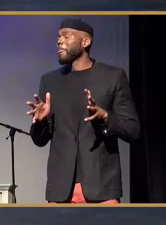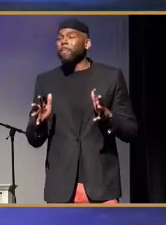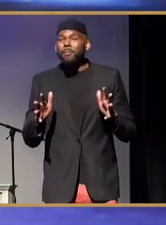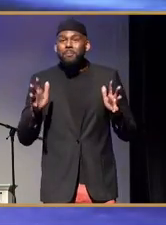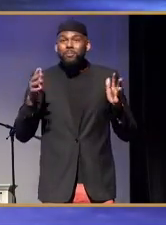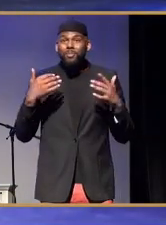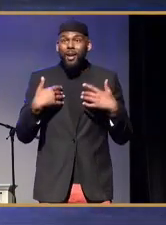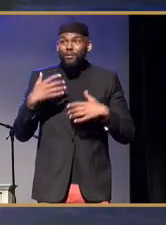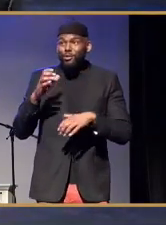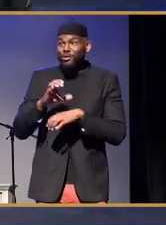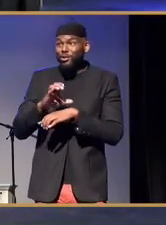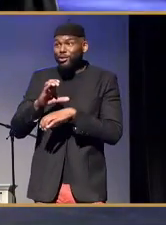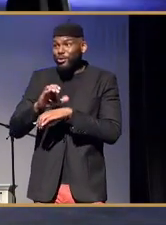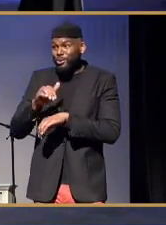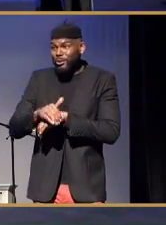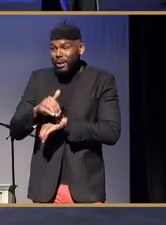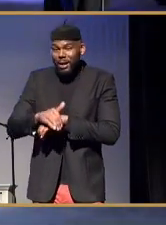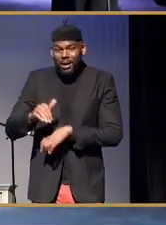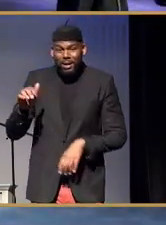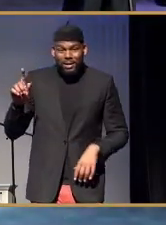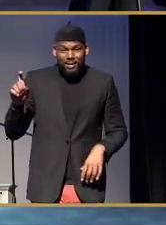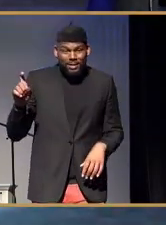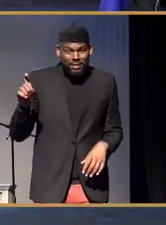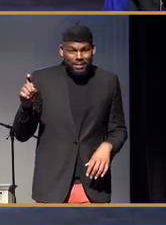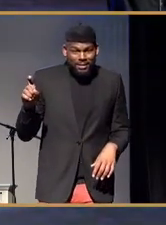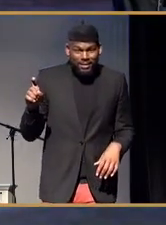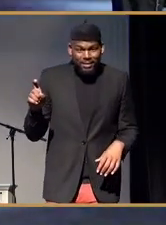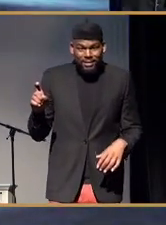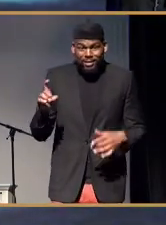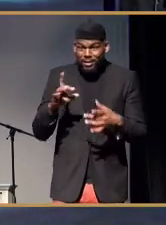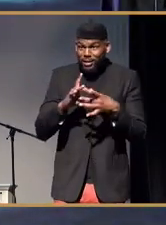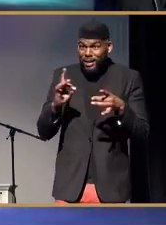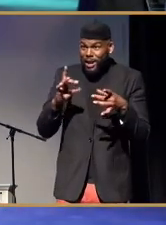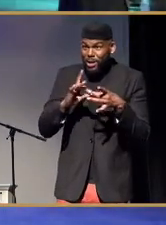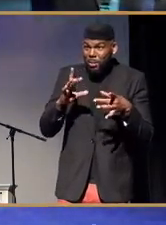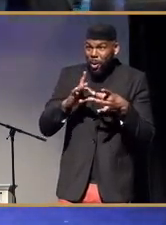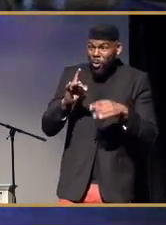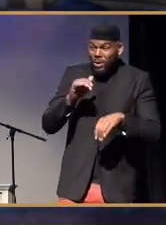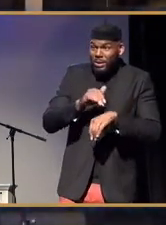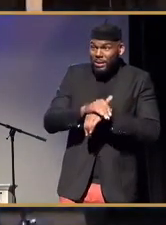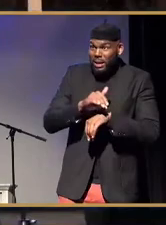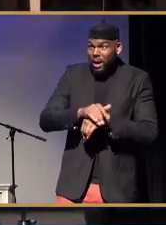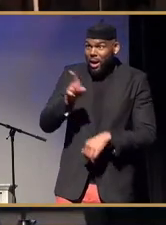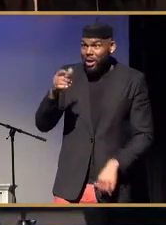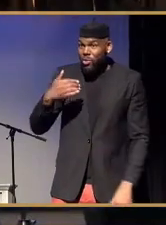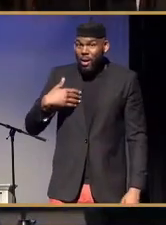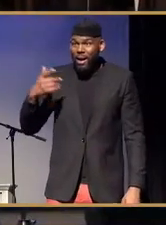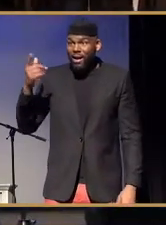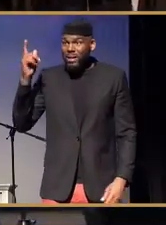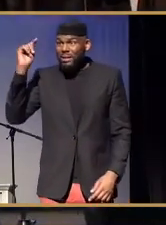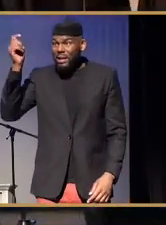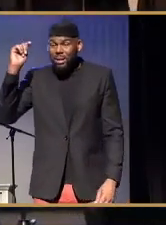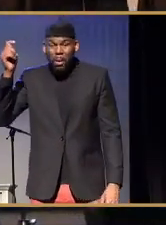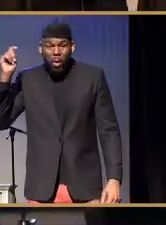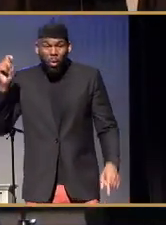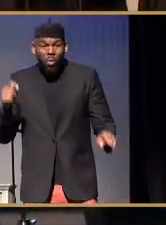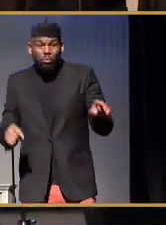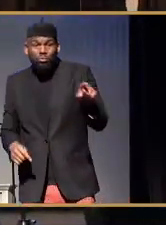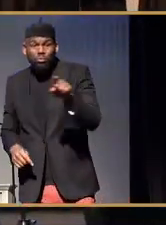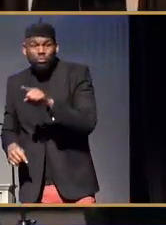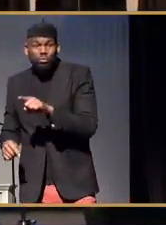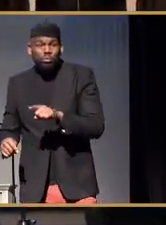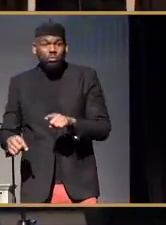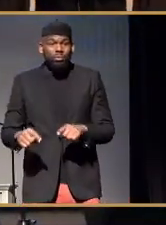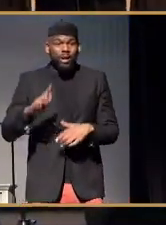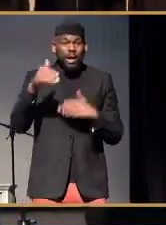down. Is that your testimony tonight? Come on, where is the church tonight? Is that your testimony? That my Heavenly Father